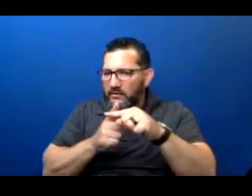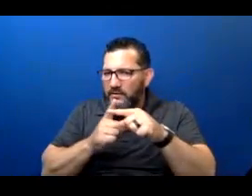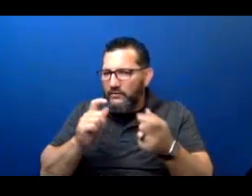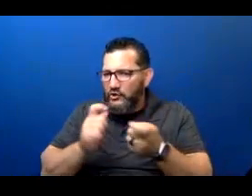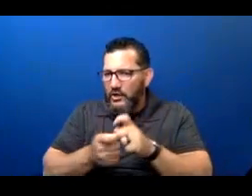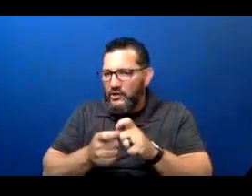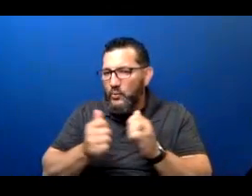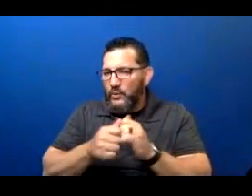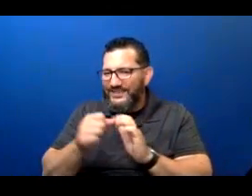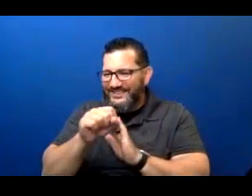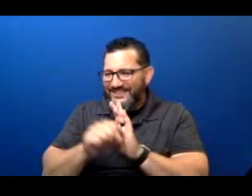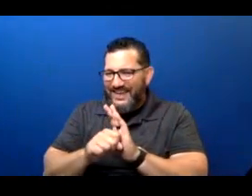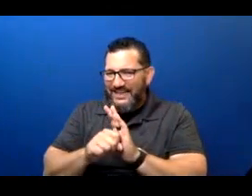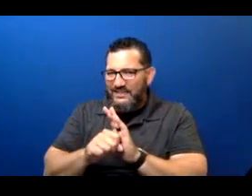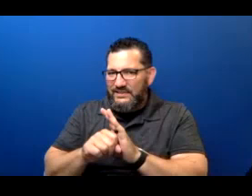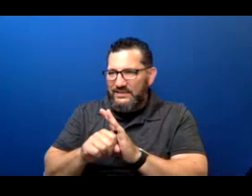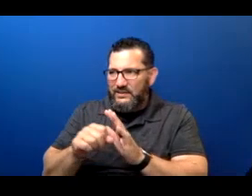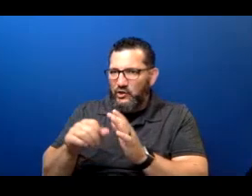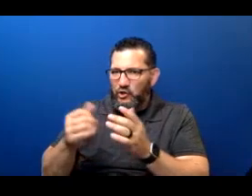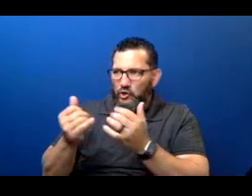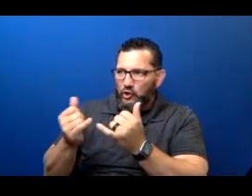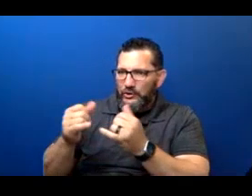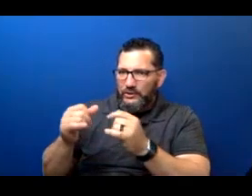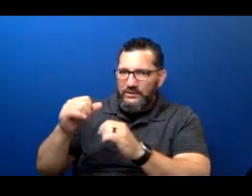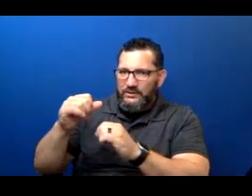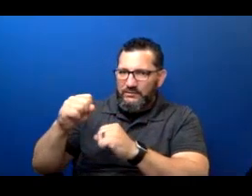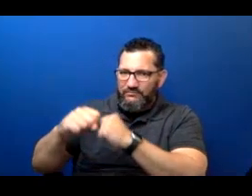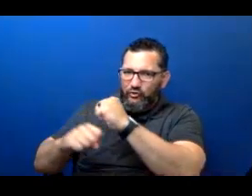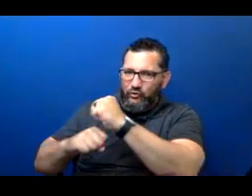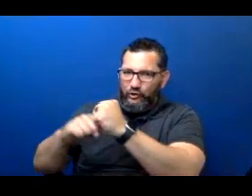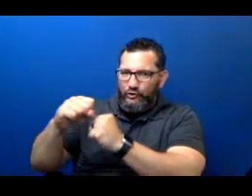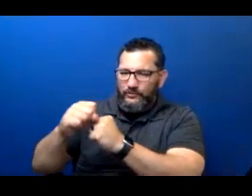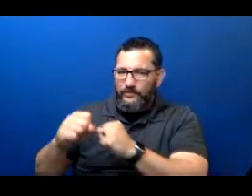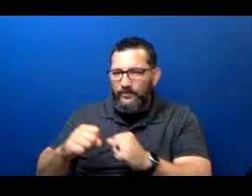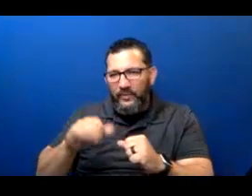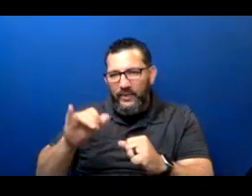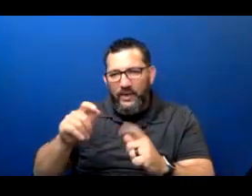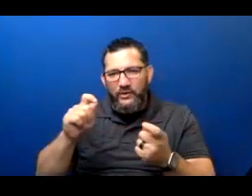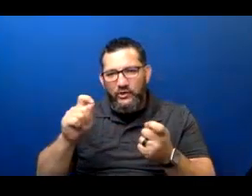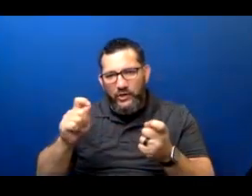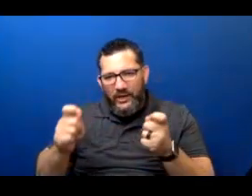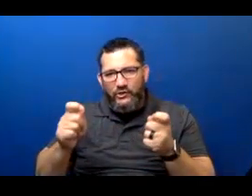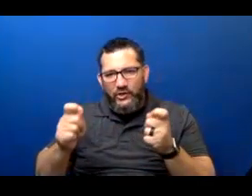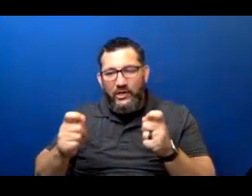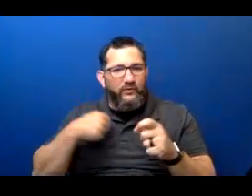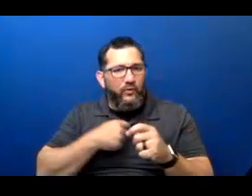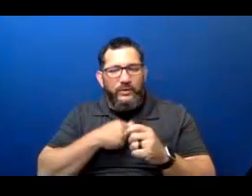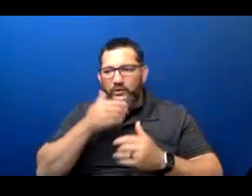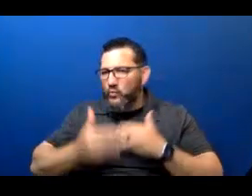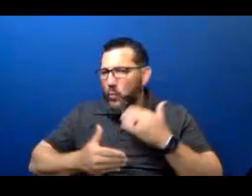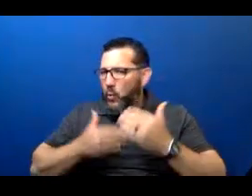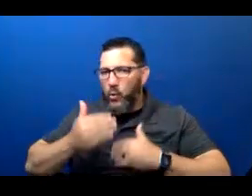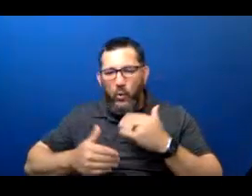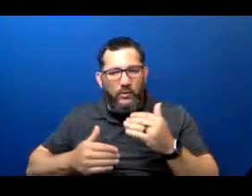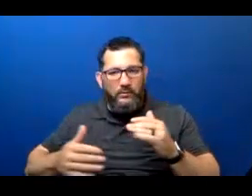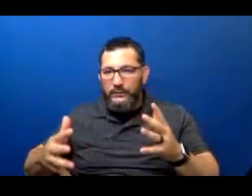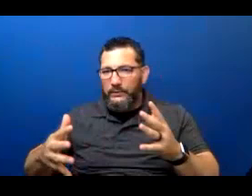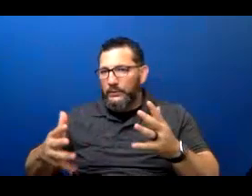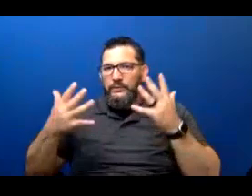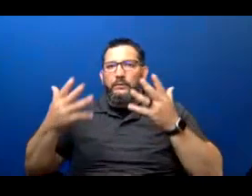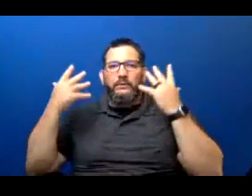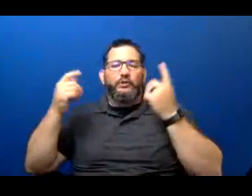that's a change, it's going to be a little bit of a change again to our agenda. So, we roll with the times. We try